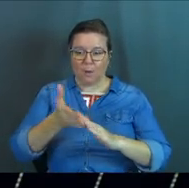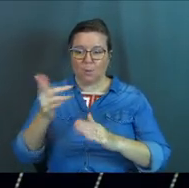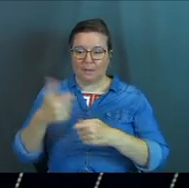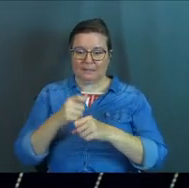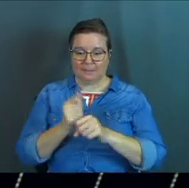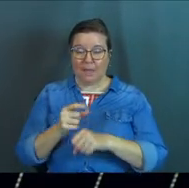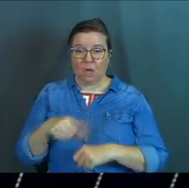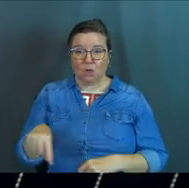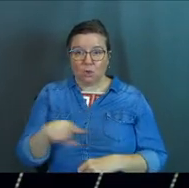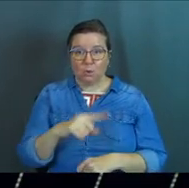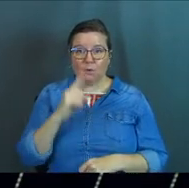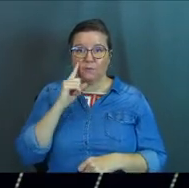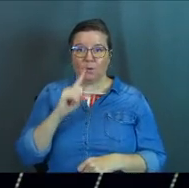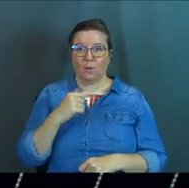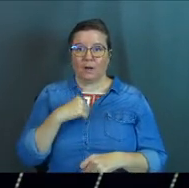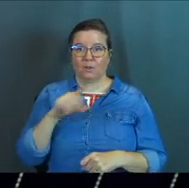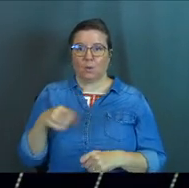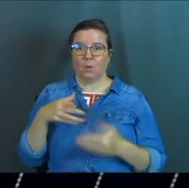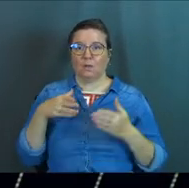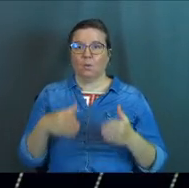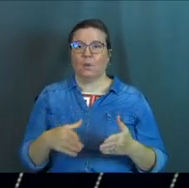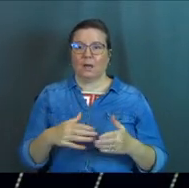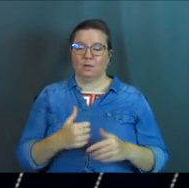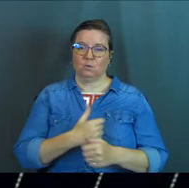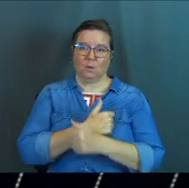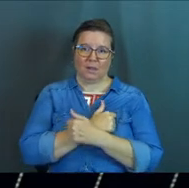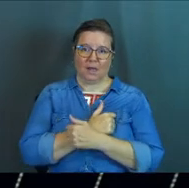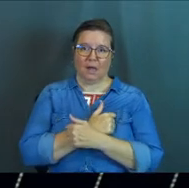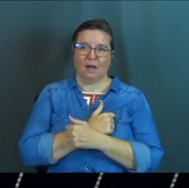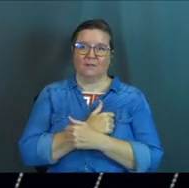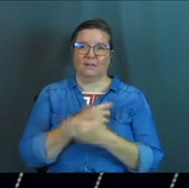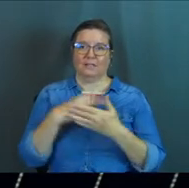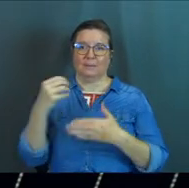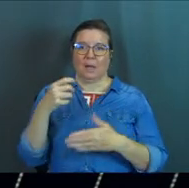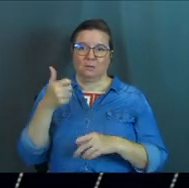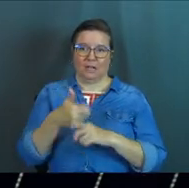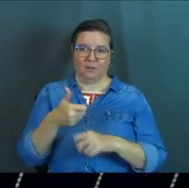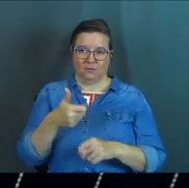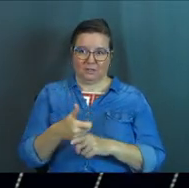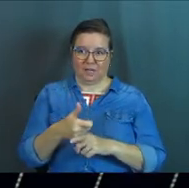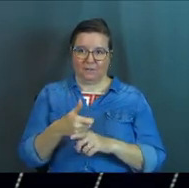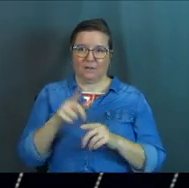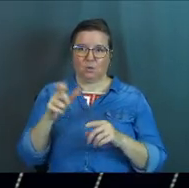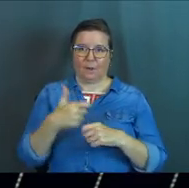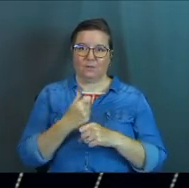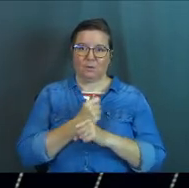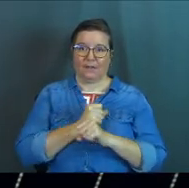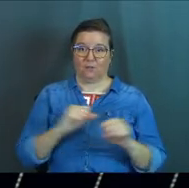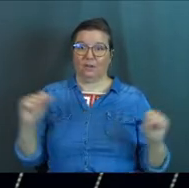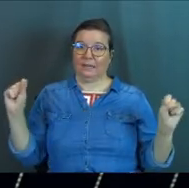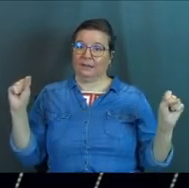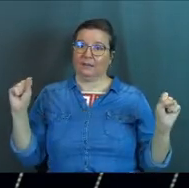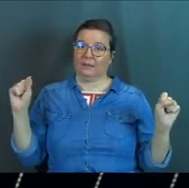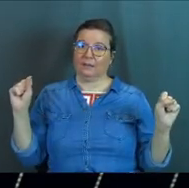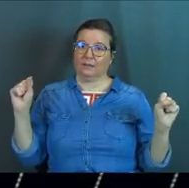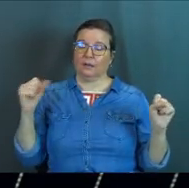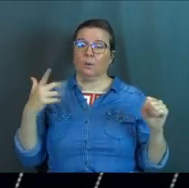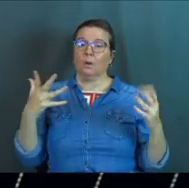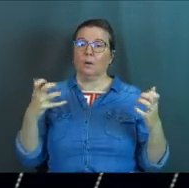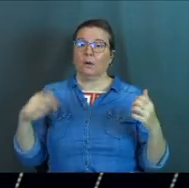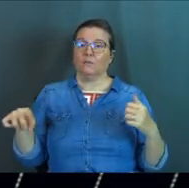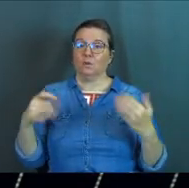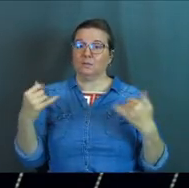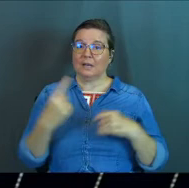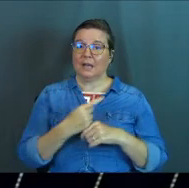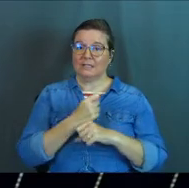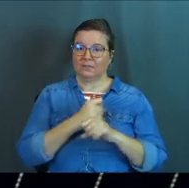what he's made you for, and it's the only way to love and to be outside of yourself. And you've got to get free. What I want